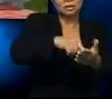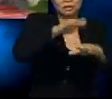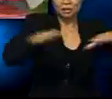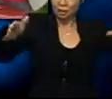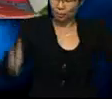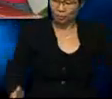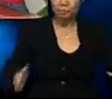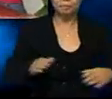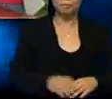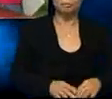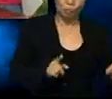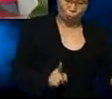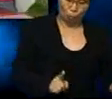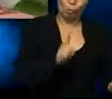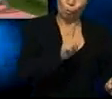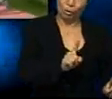this end of the table.